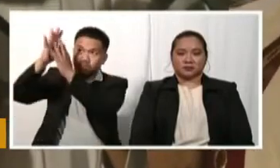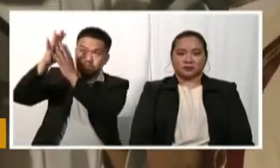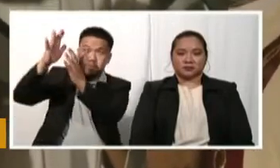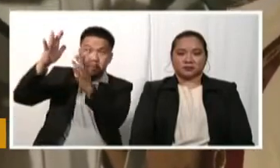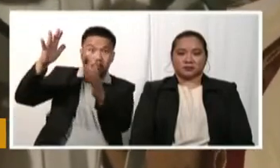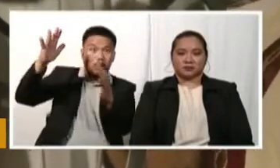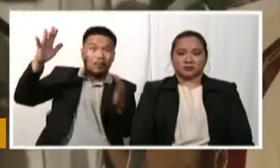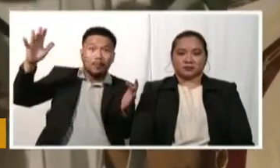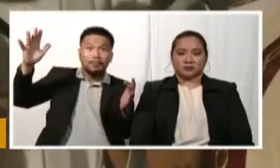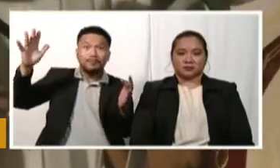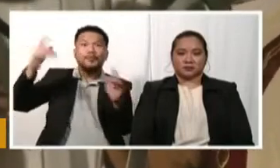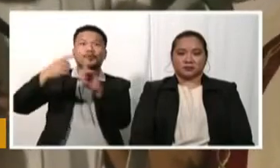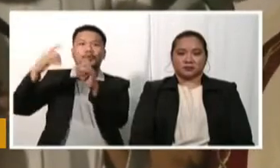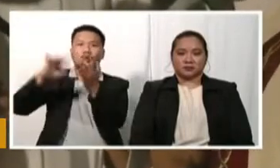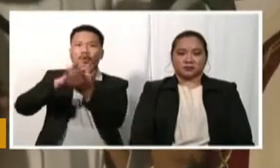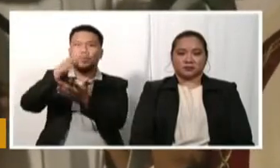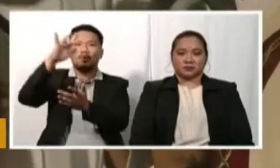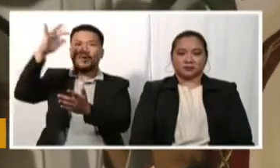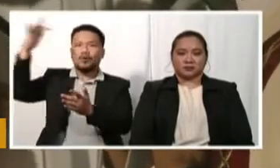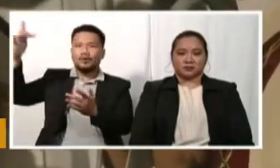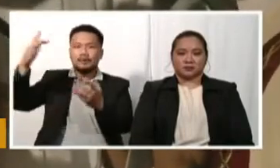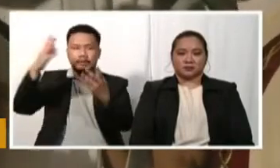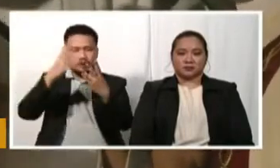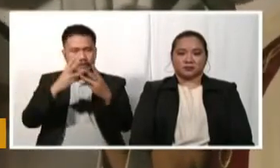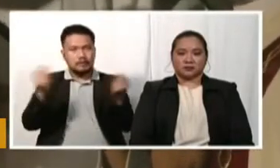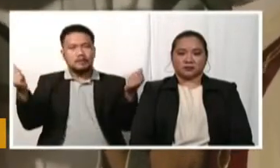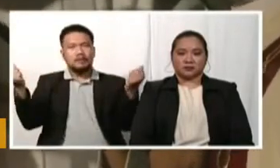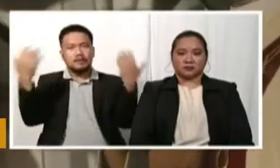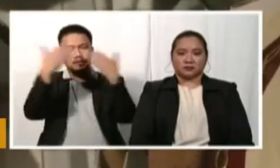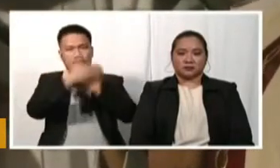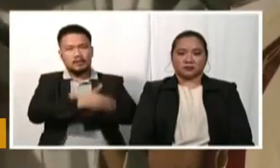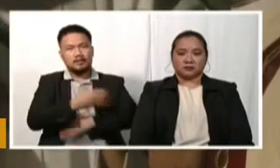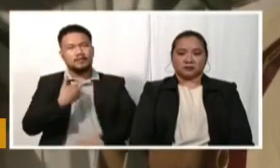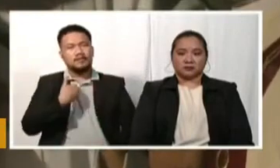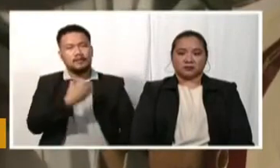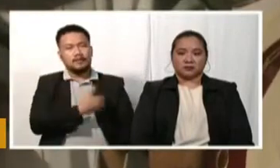dispel the darkness of our hearts and minds.